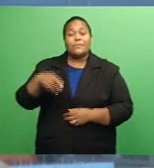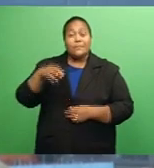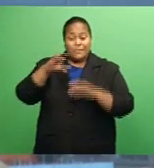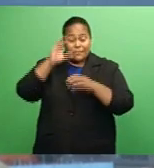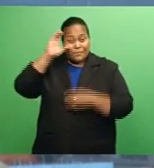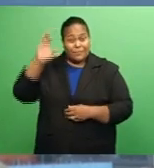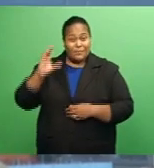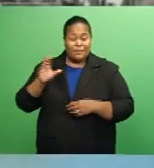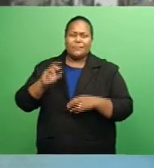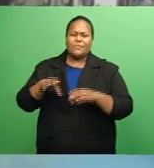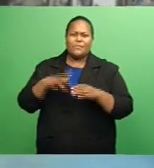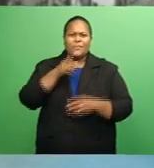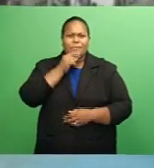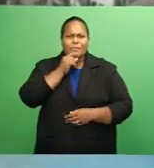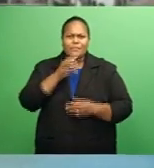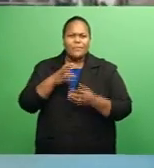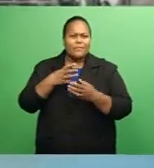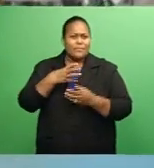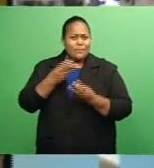likely to further increase.